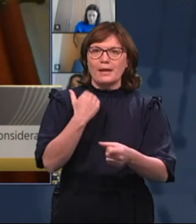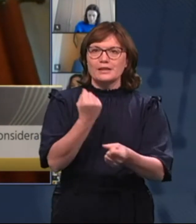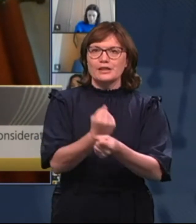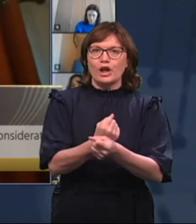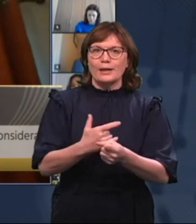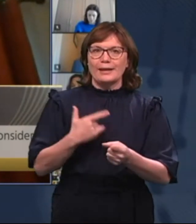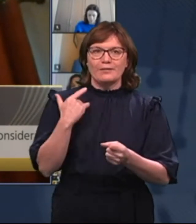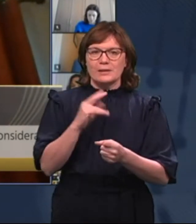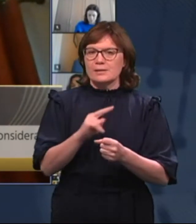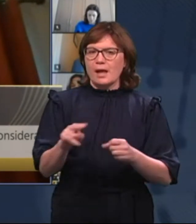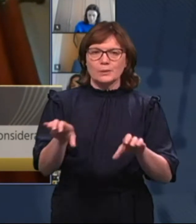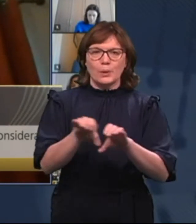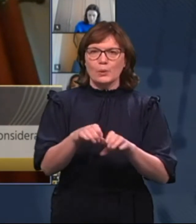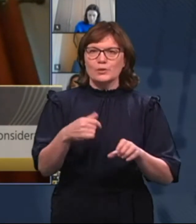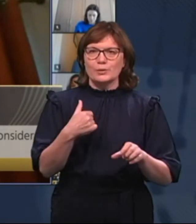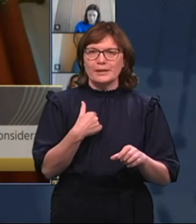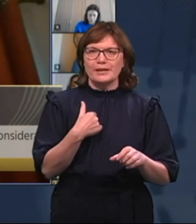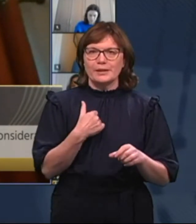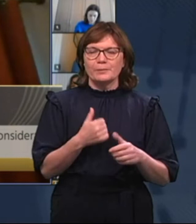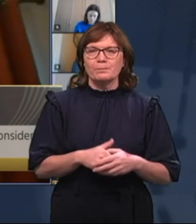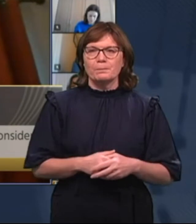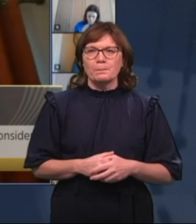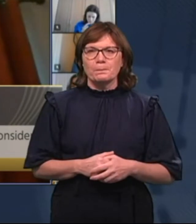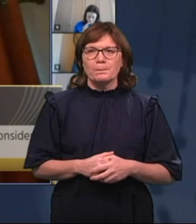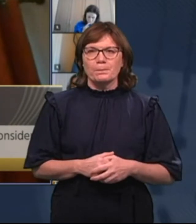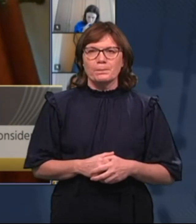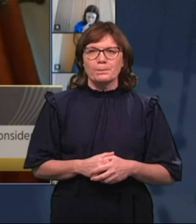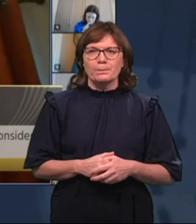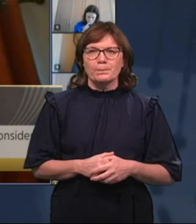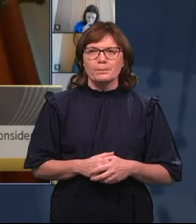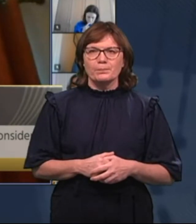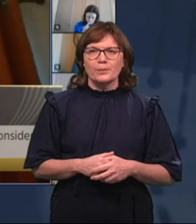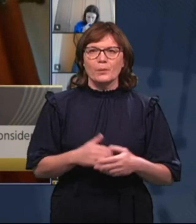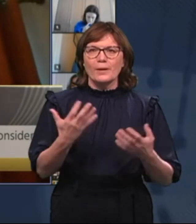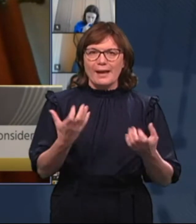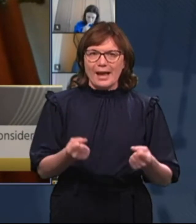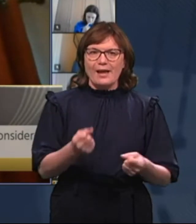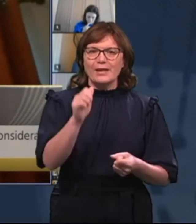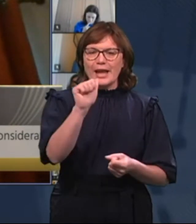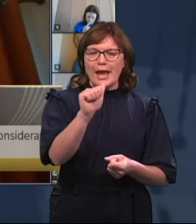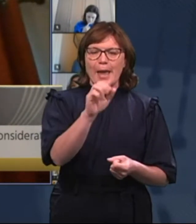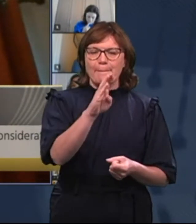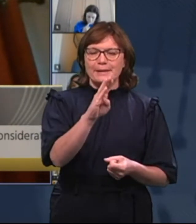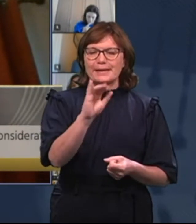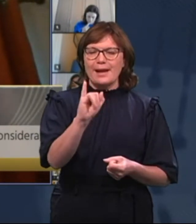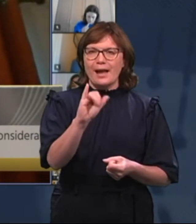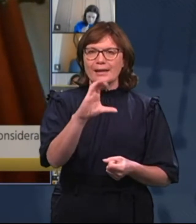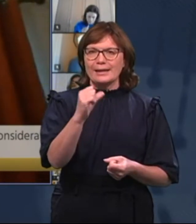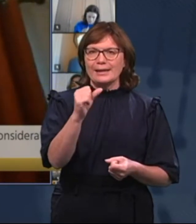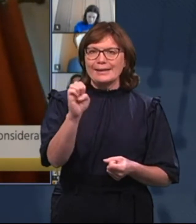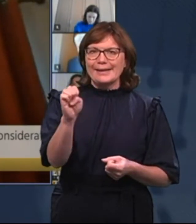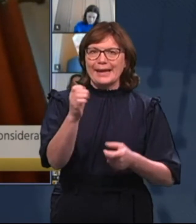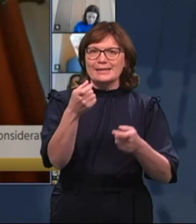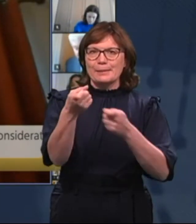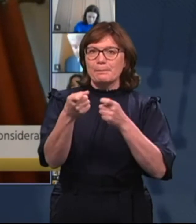live actually, even though it's quite near, there is an ABI case manager, which is quite